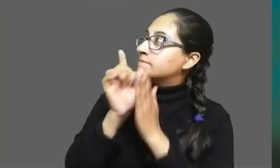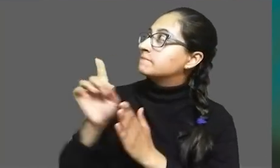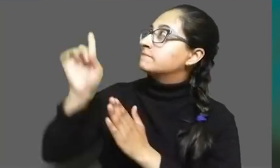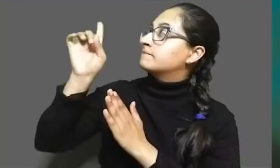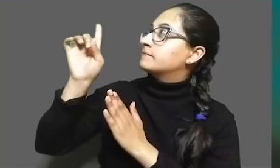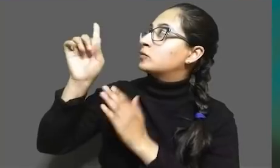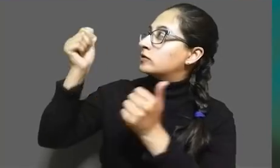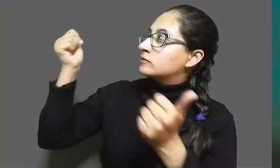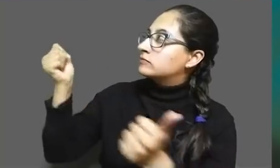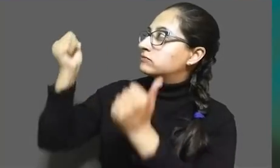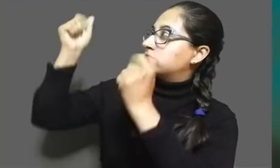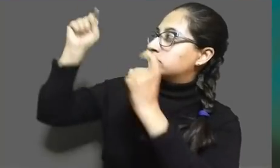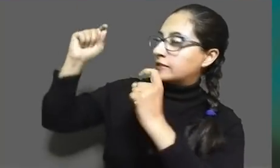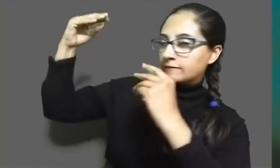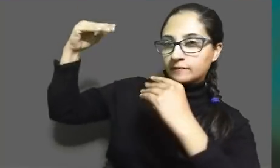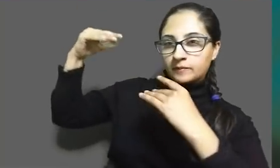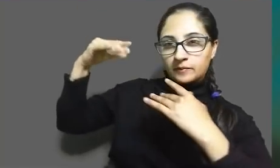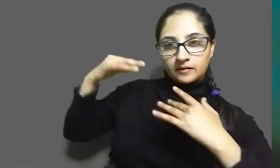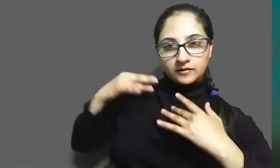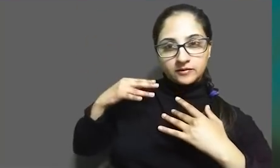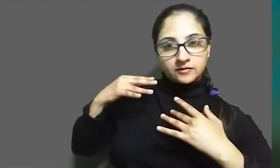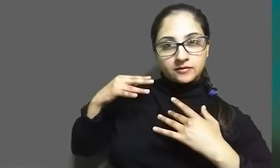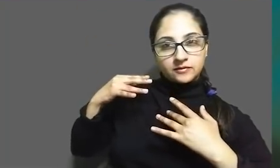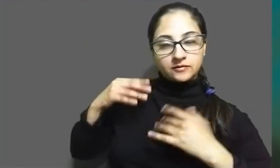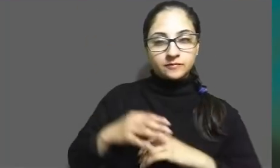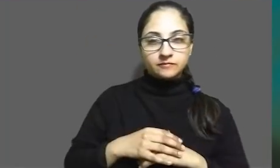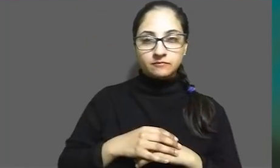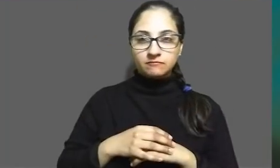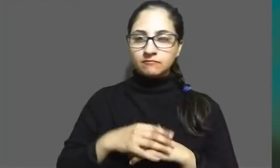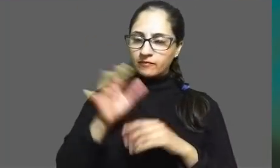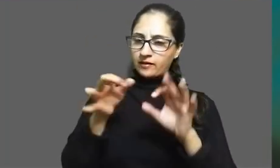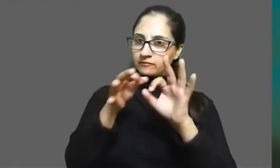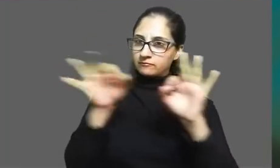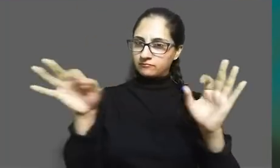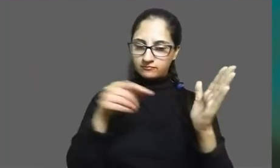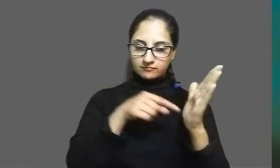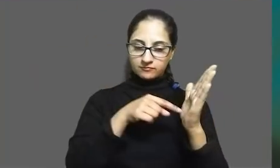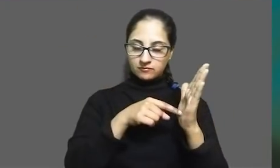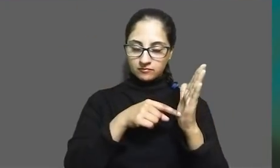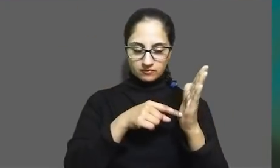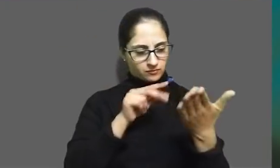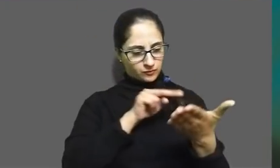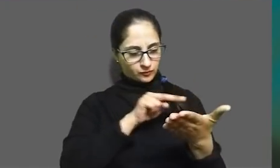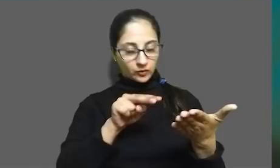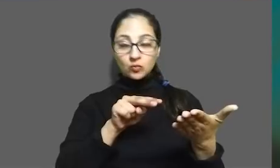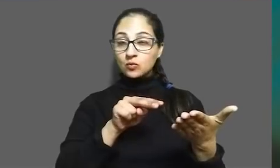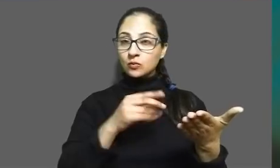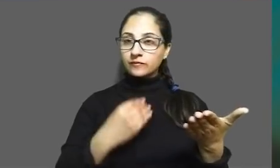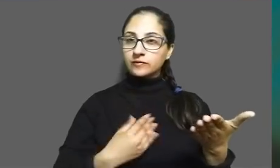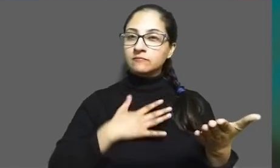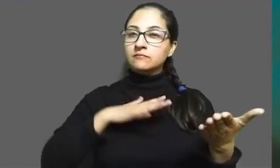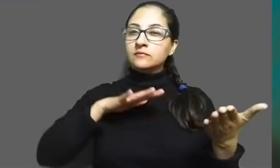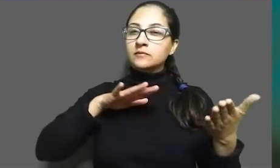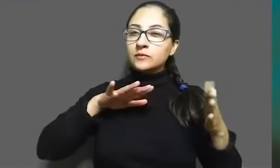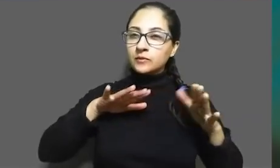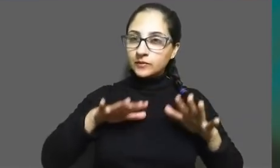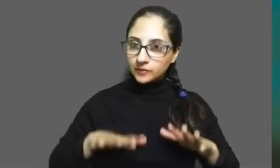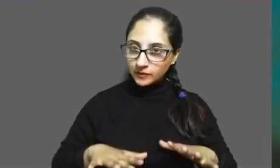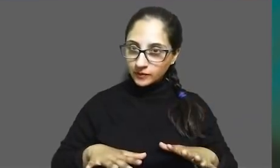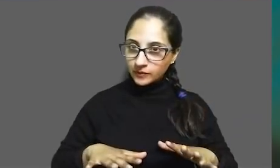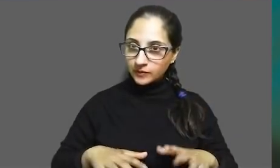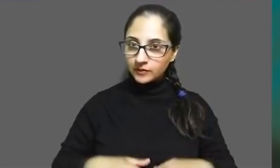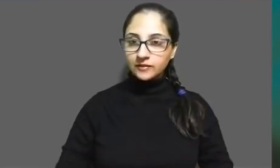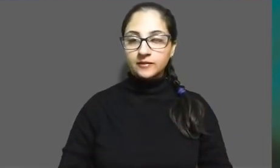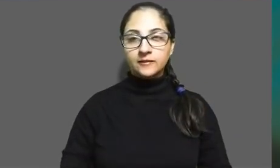Hazrat Hassan, when he said, and I quote, "Whenever you're in need, you should pray, and He will